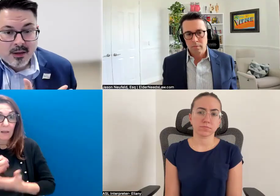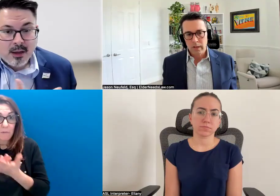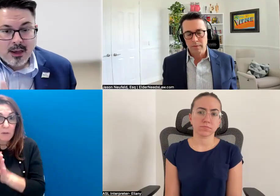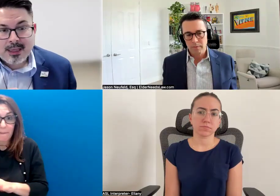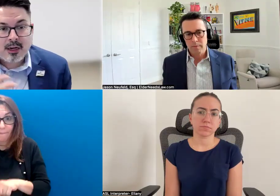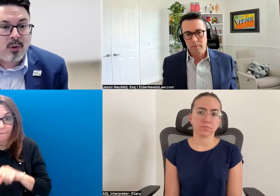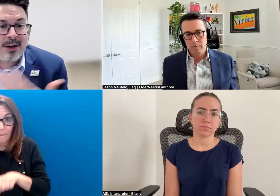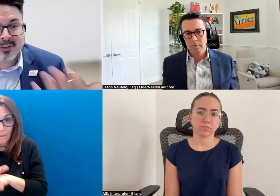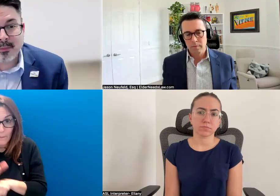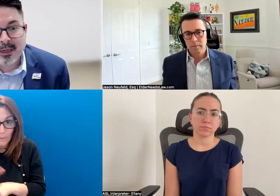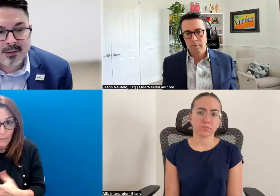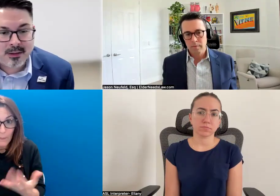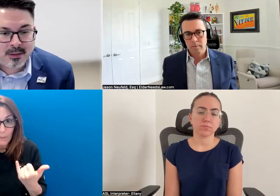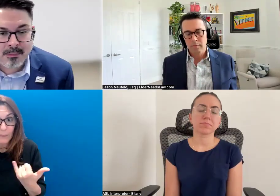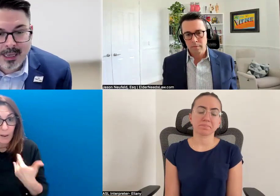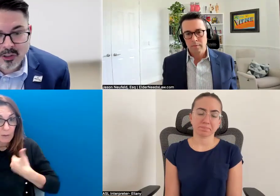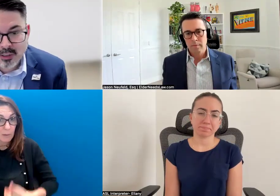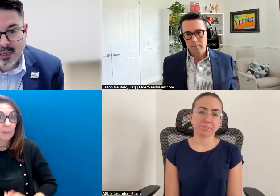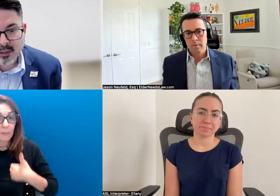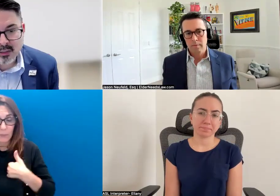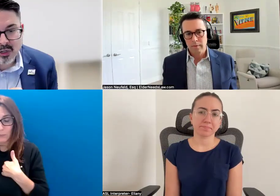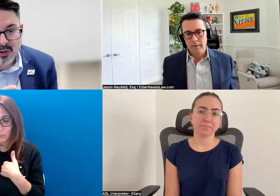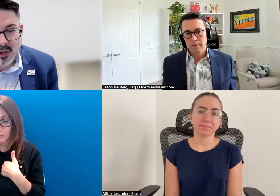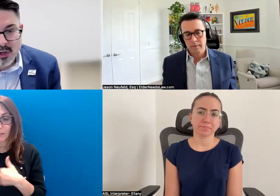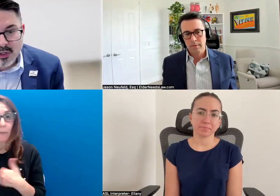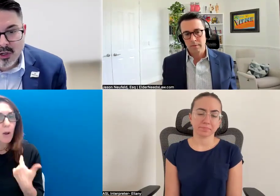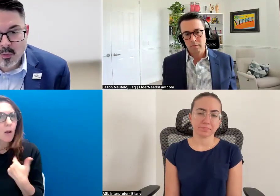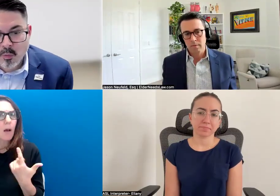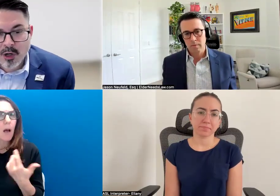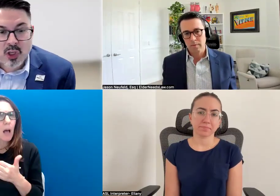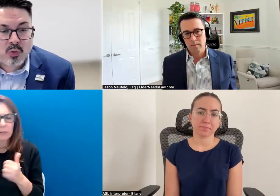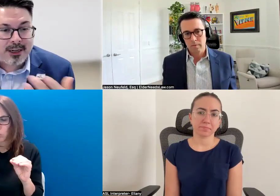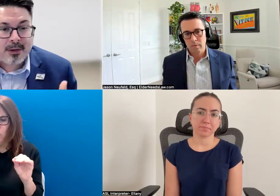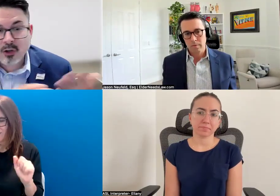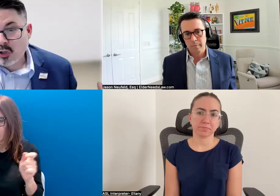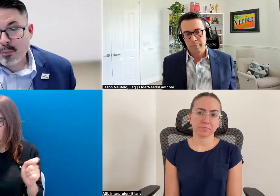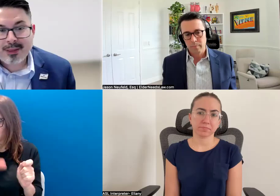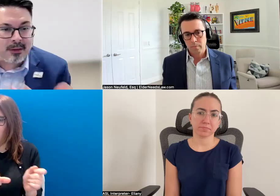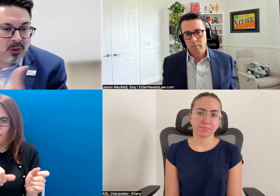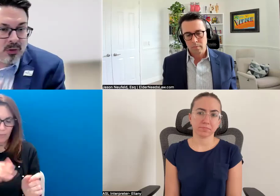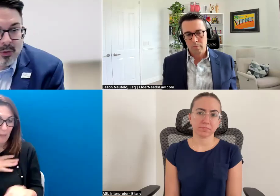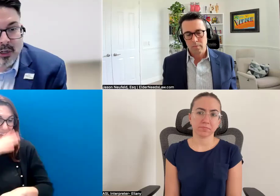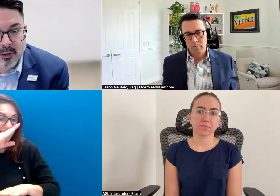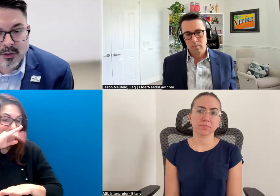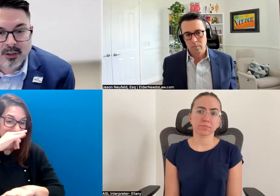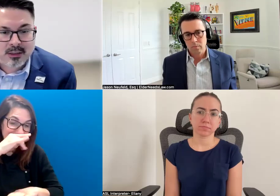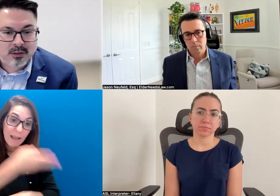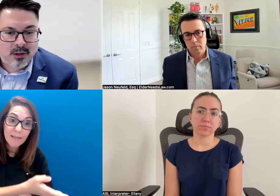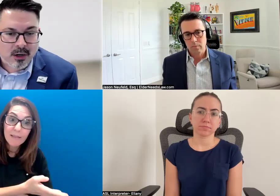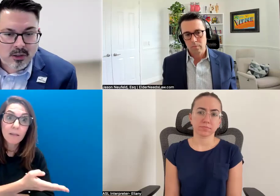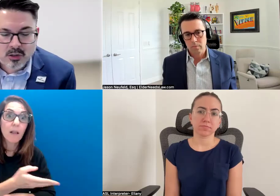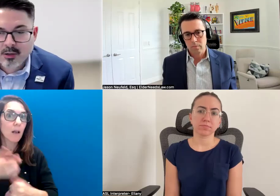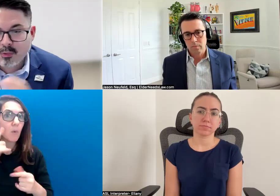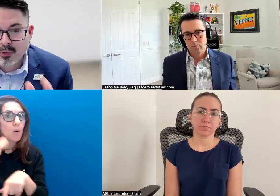pass, Yeah. and now they don't have somebody to manage that? Is Yeah. there, what do you recommend, or do you point them to another attorney that